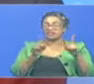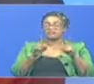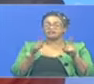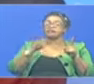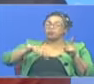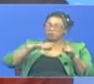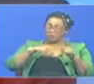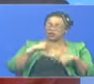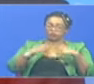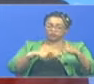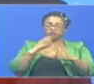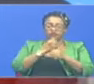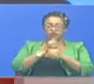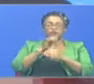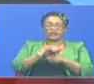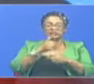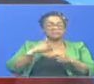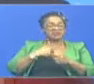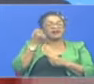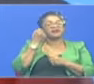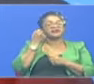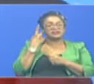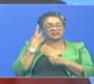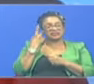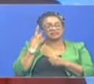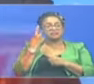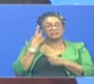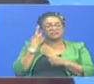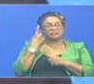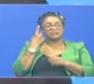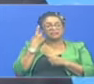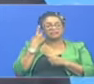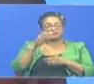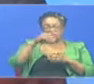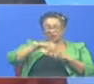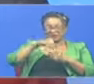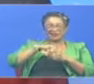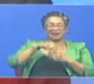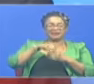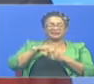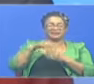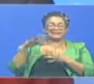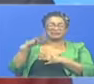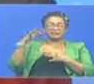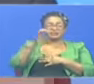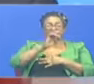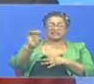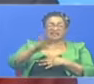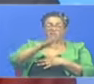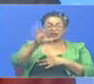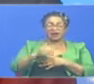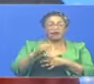do that. And I understand that there has to be, within the spirit of East African cooperation, countries must be able